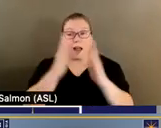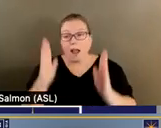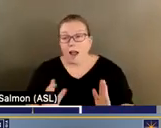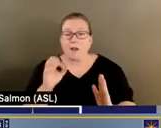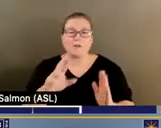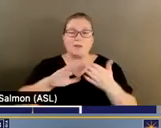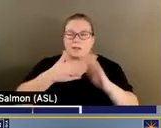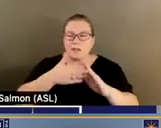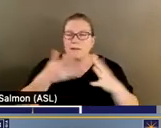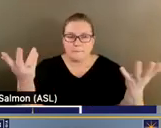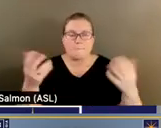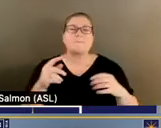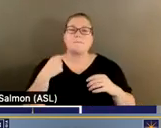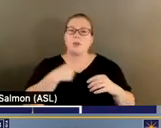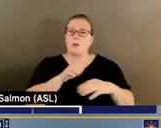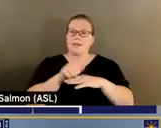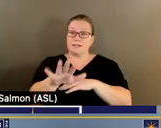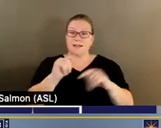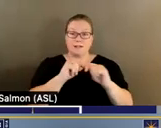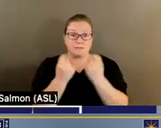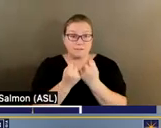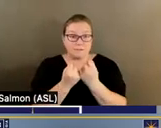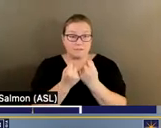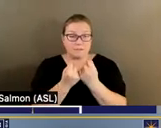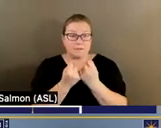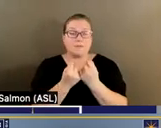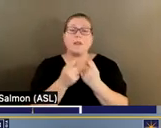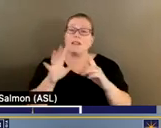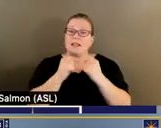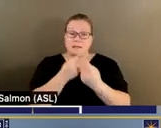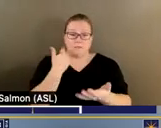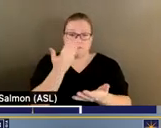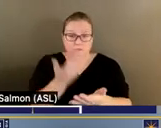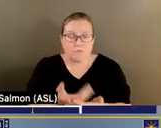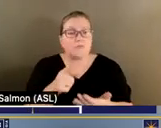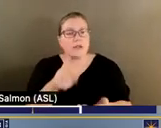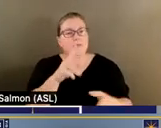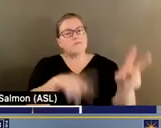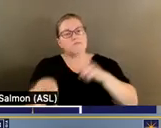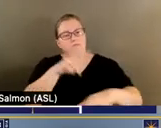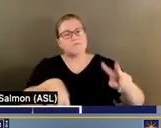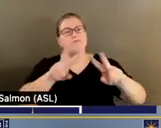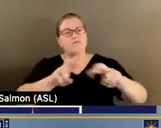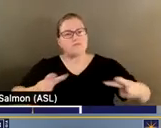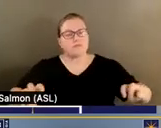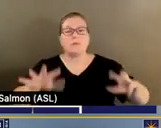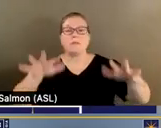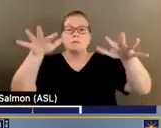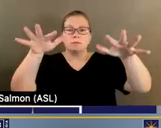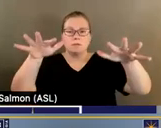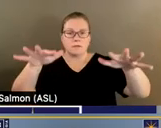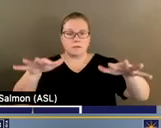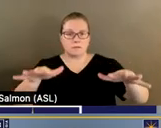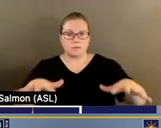can be dispatched. And when the team arrives, they can do an assessment. They can de-escalate the person if